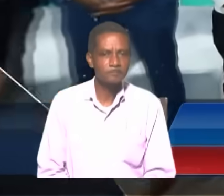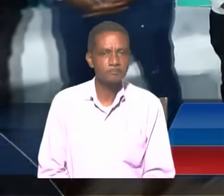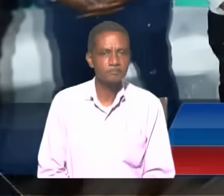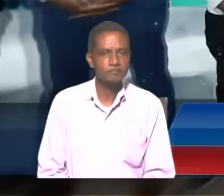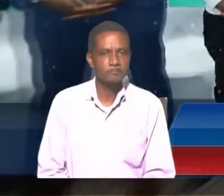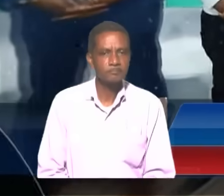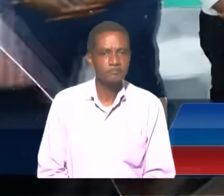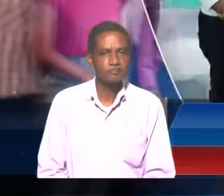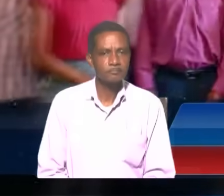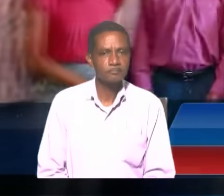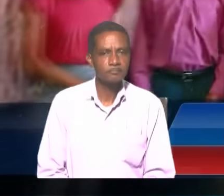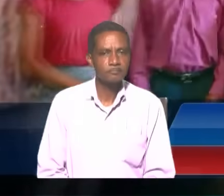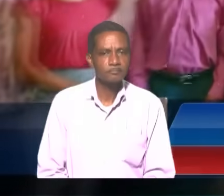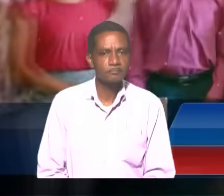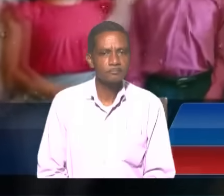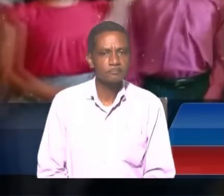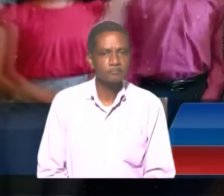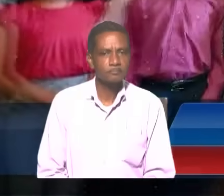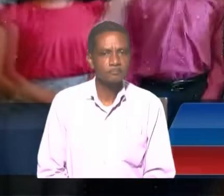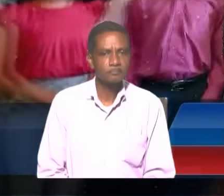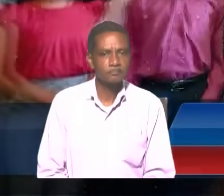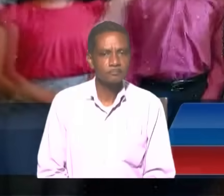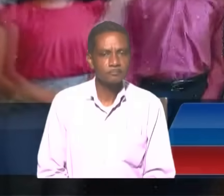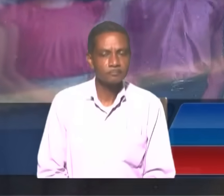Roberts, TTT News.